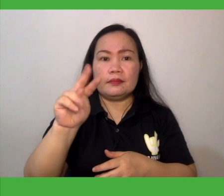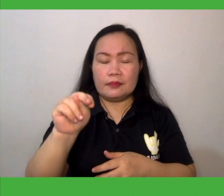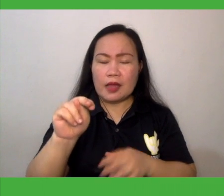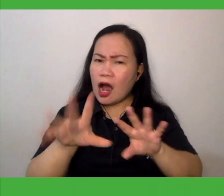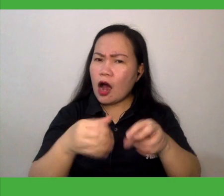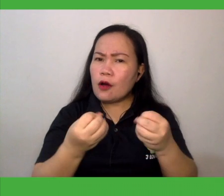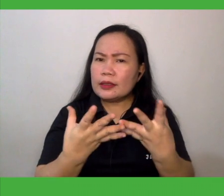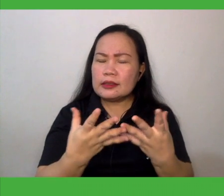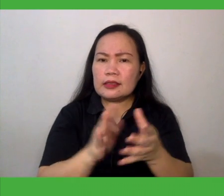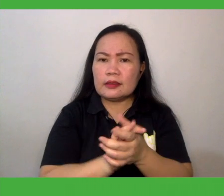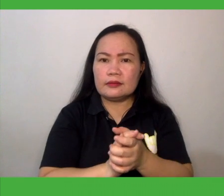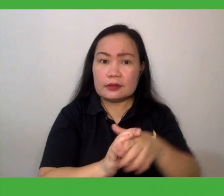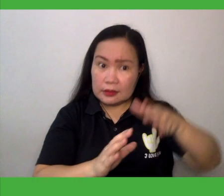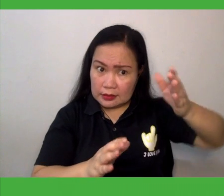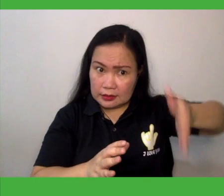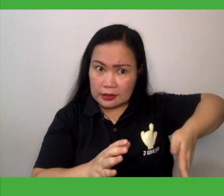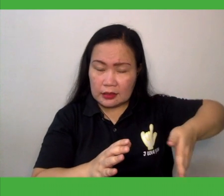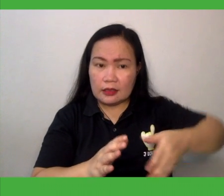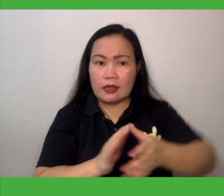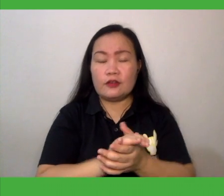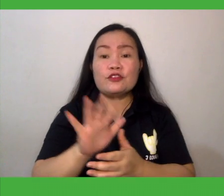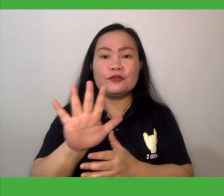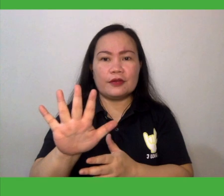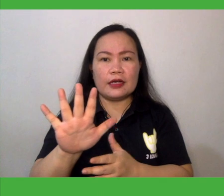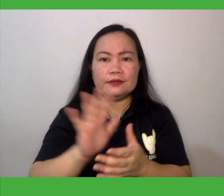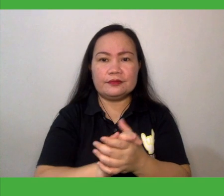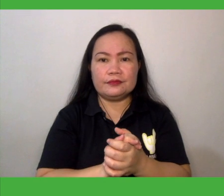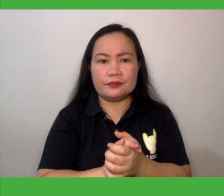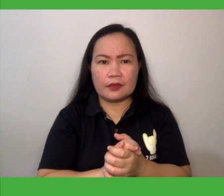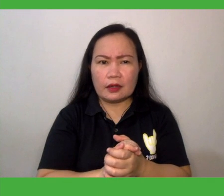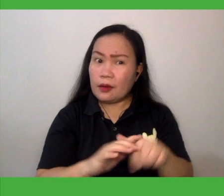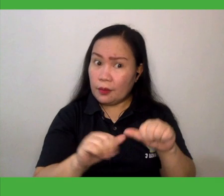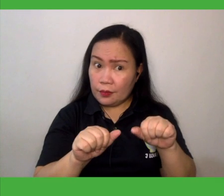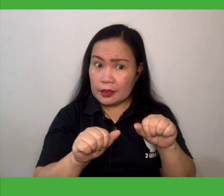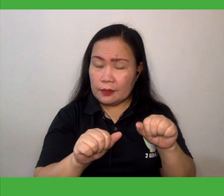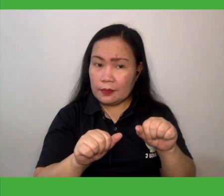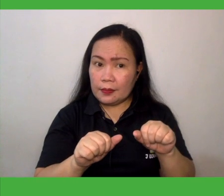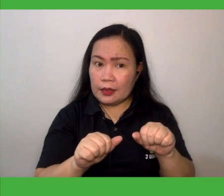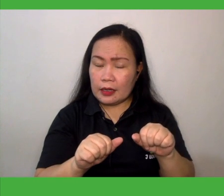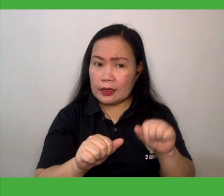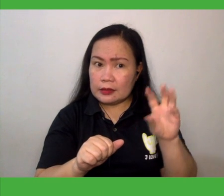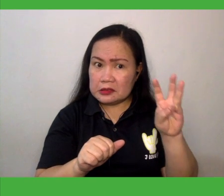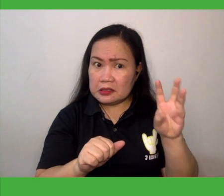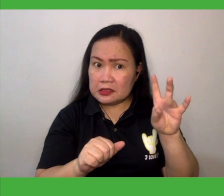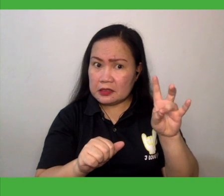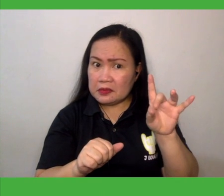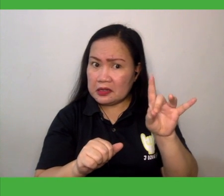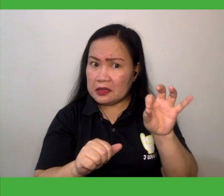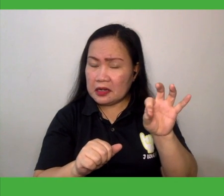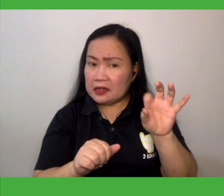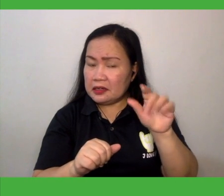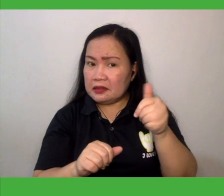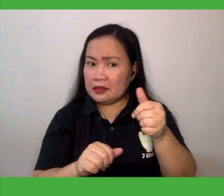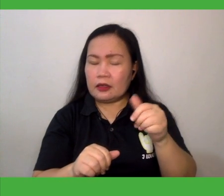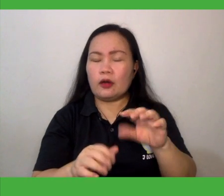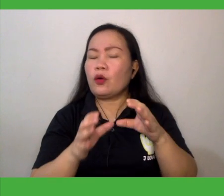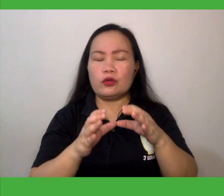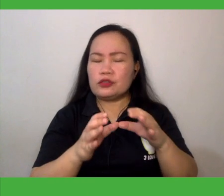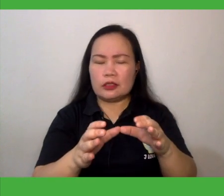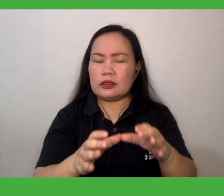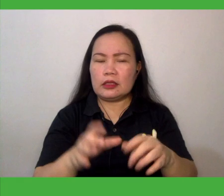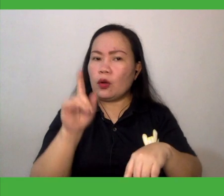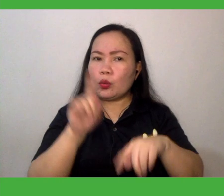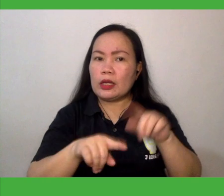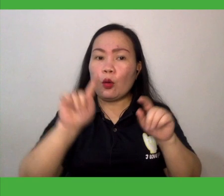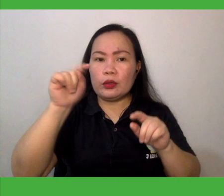of a pentagon. How many sides do we have in a pentagon? Okay, it's 5. So pwede ba siya maging 6, 7, 8,